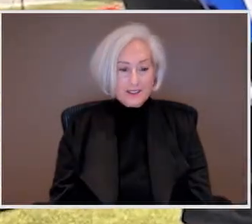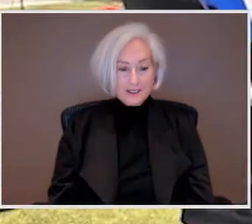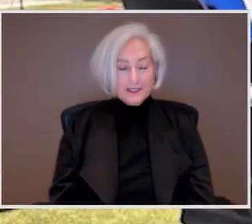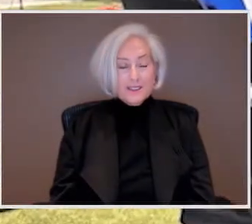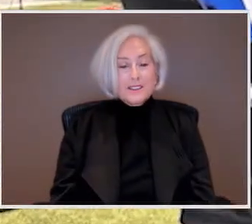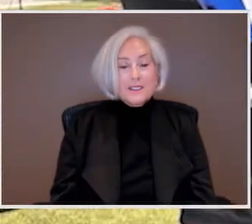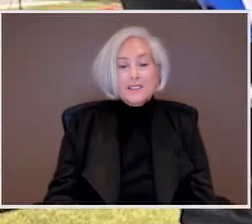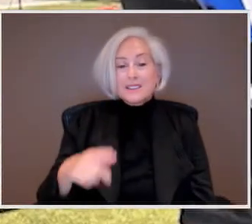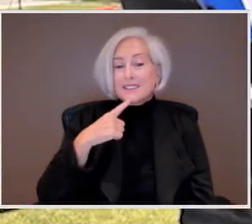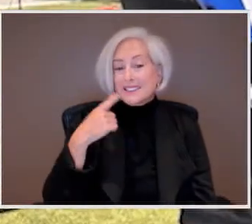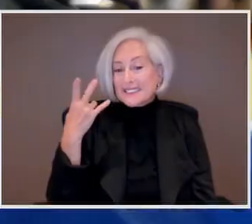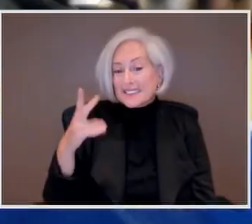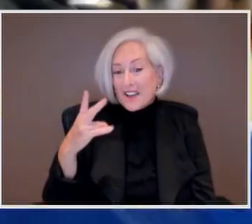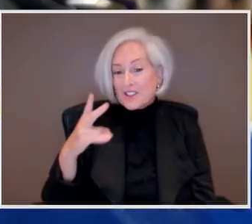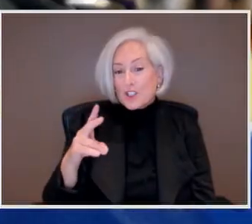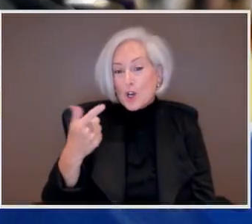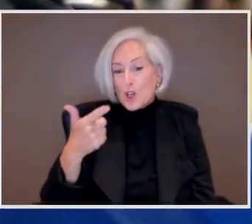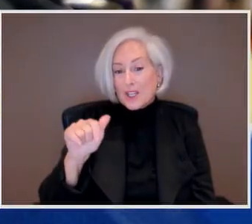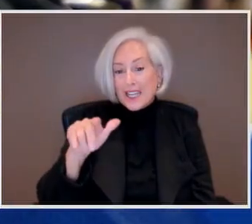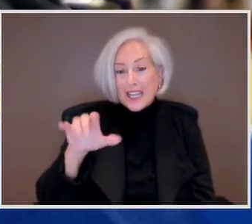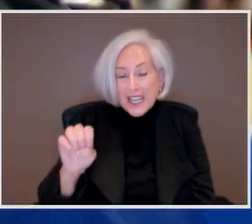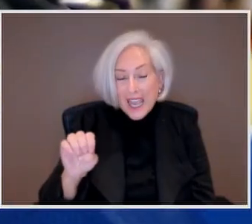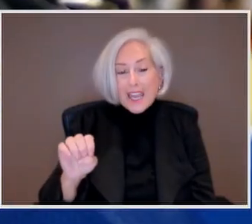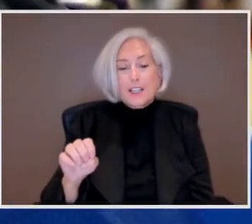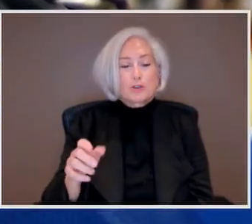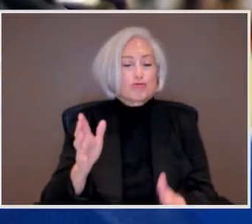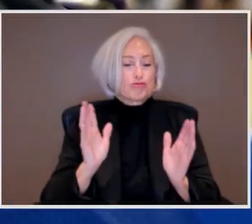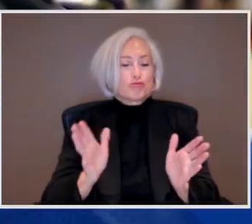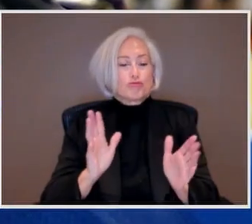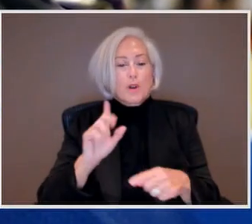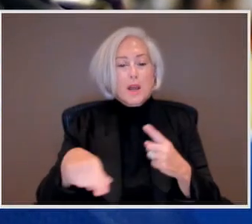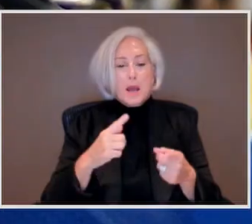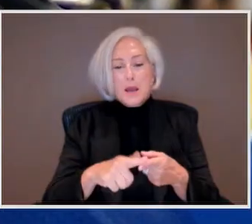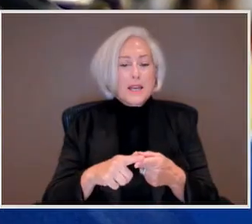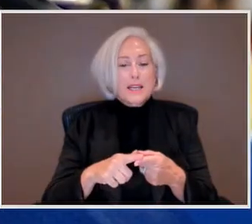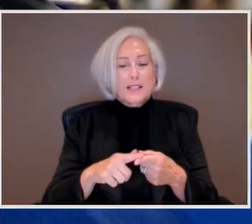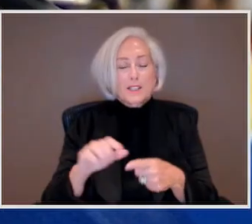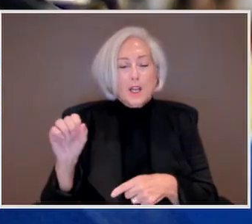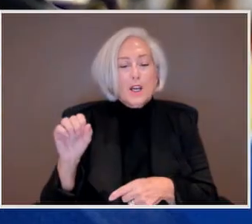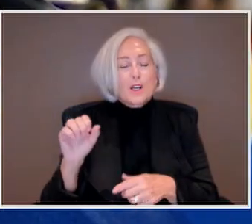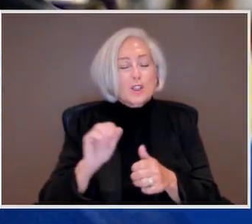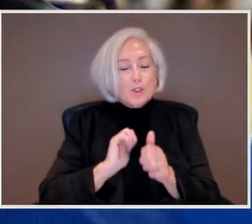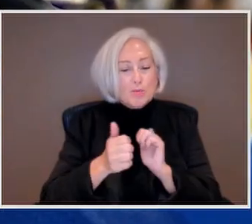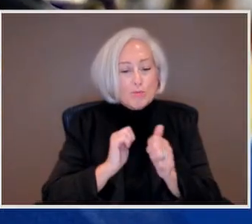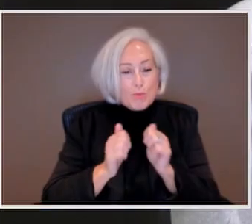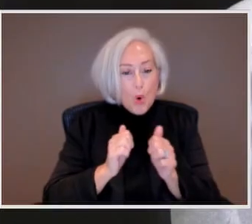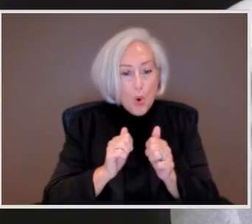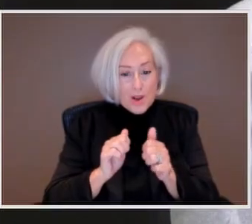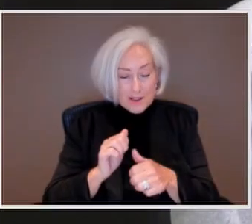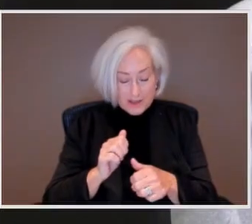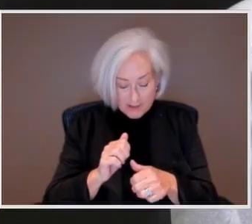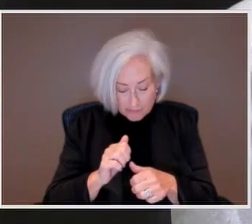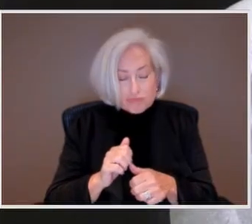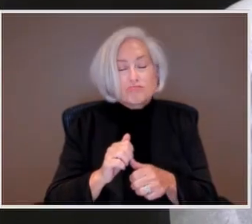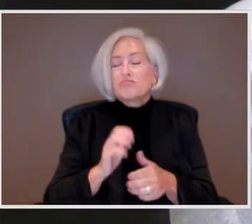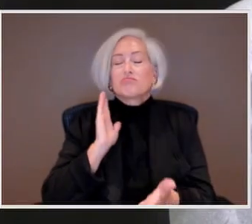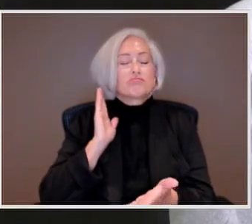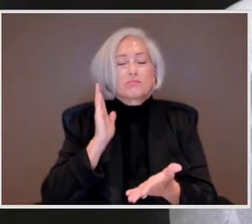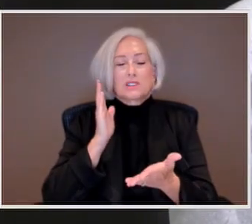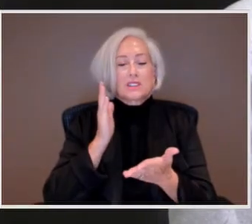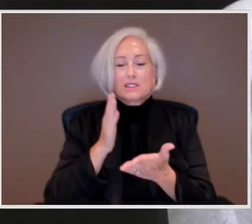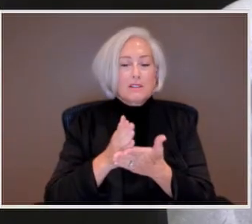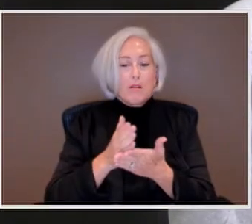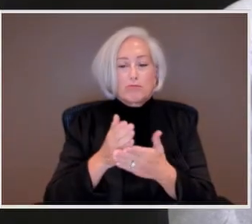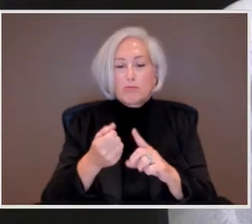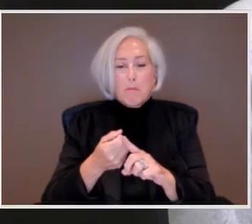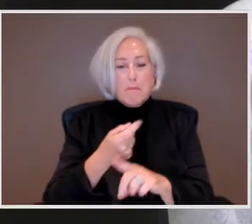the moment his sports career at Olathe Northwest High School took a devastating turn. I initially thought I just rolled my ankle,